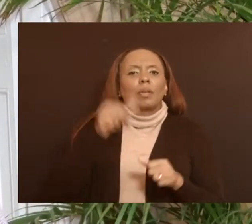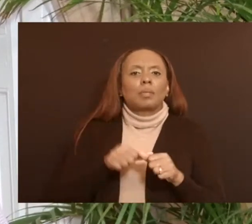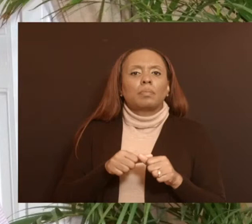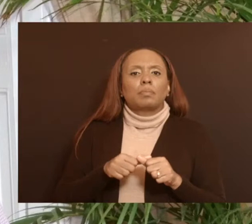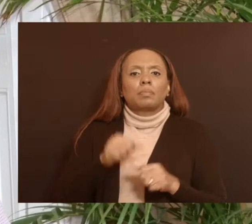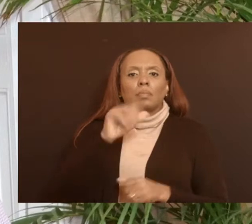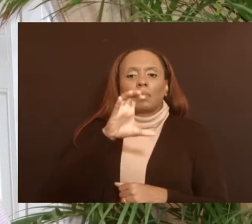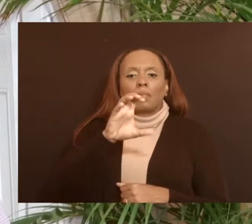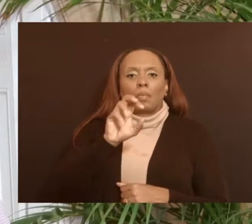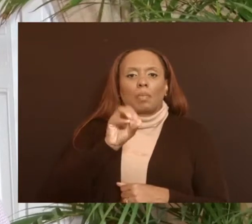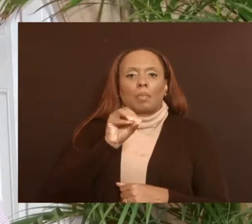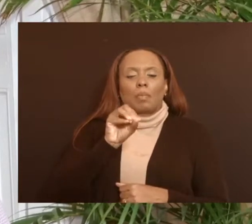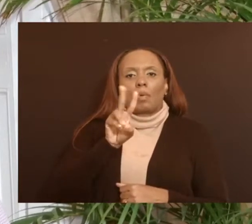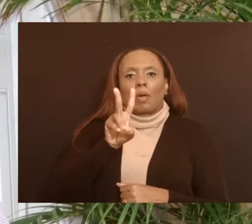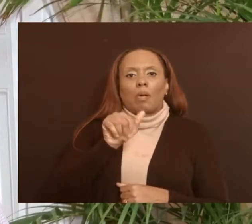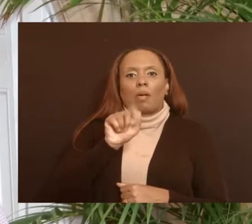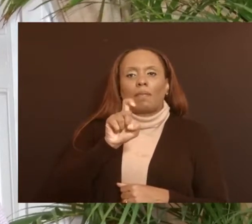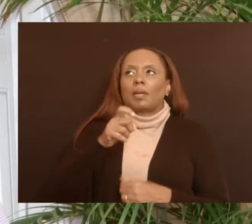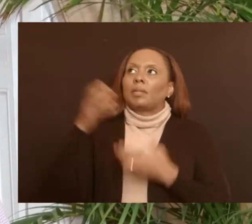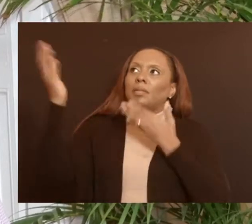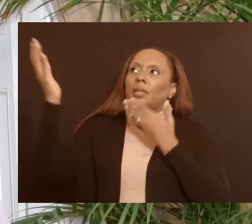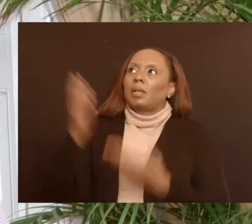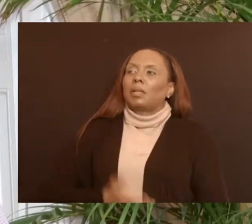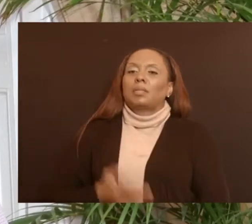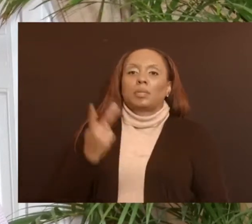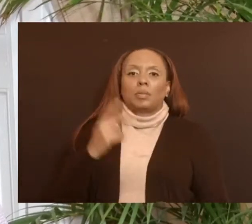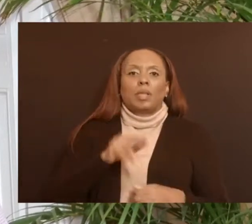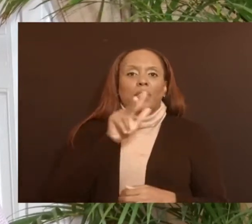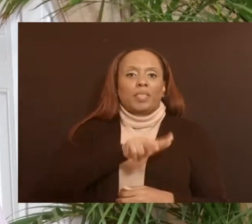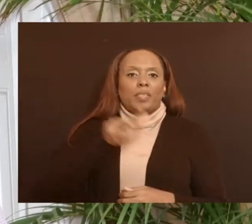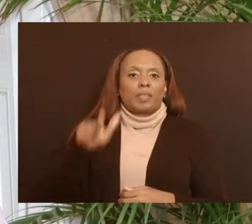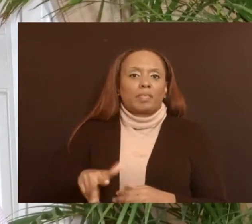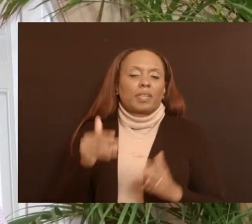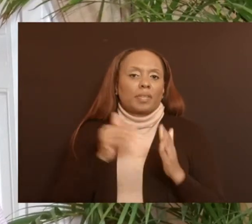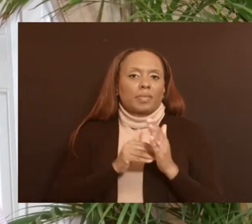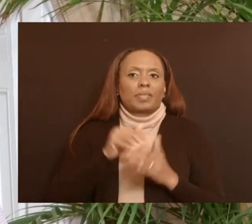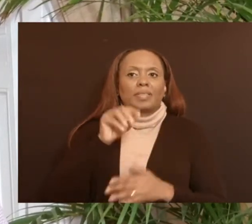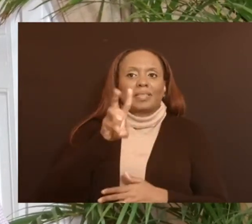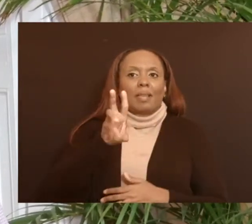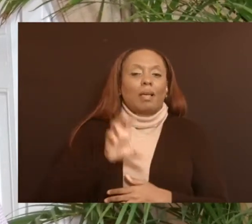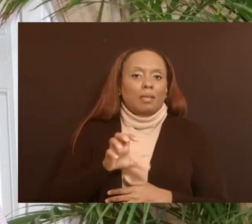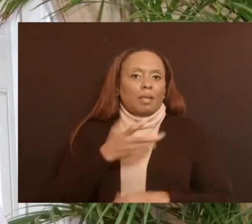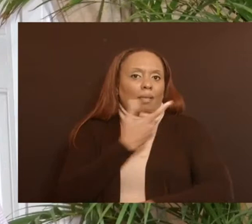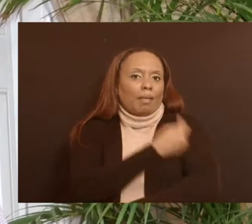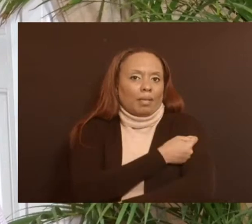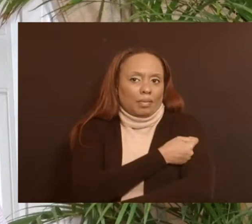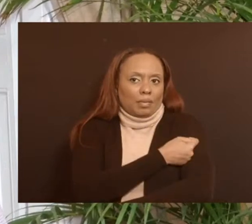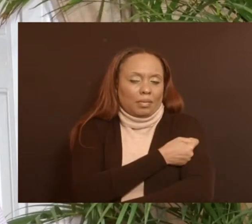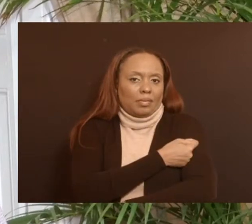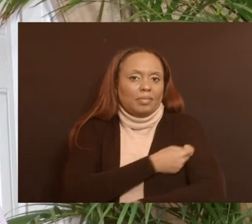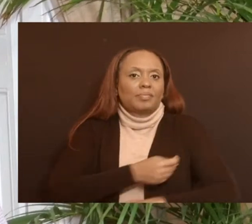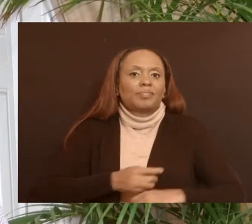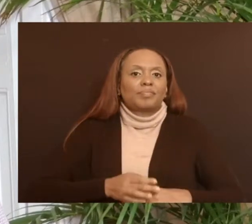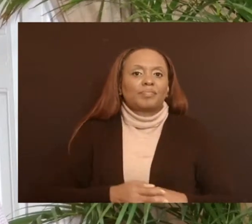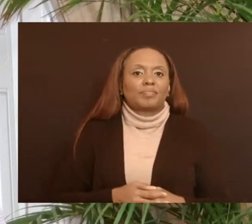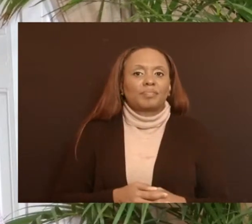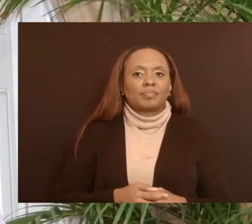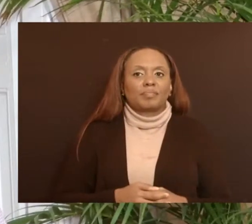COVAX facility, each of 33,600 vaccines. We started off